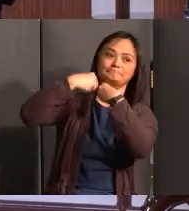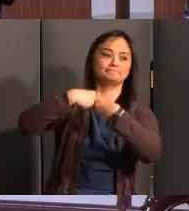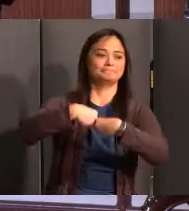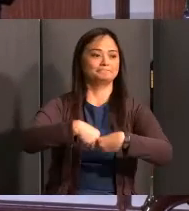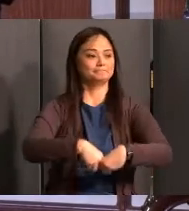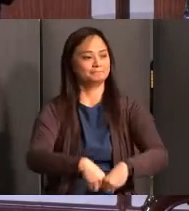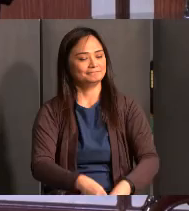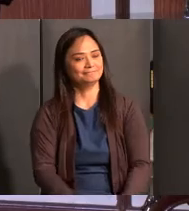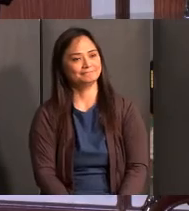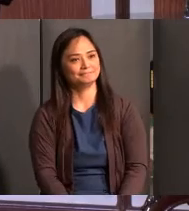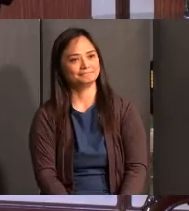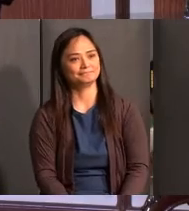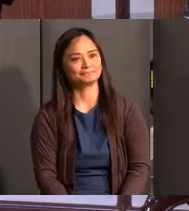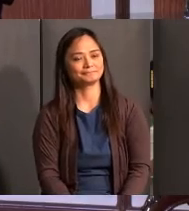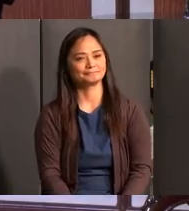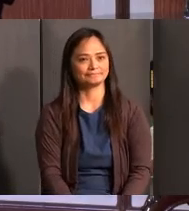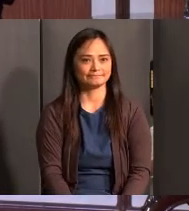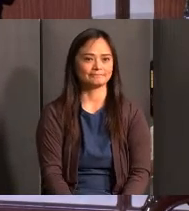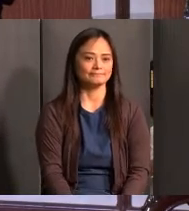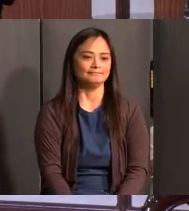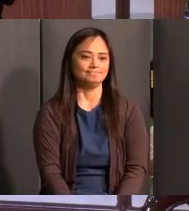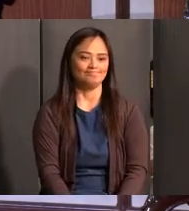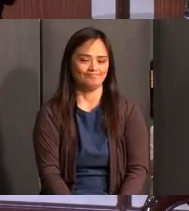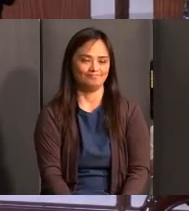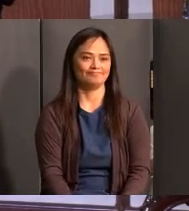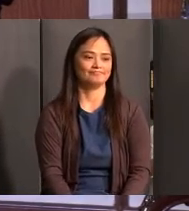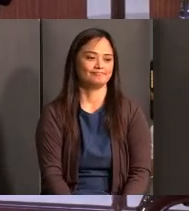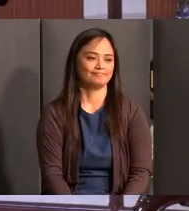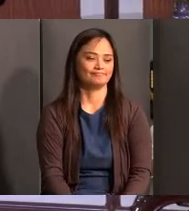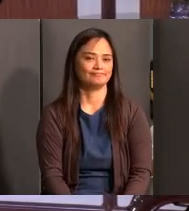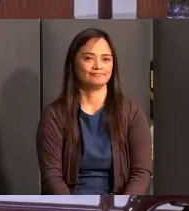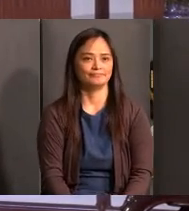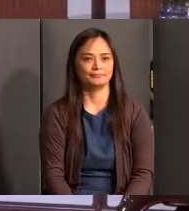His own self.